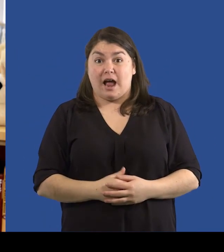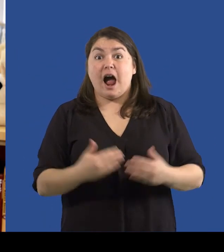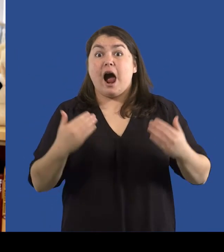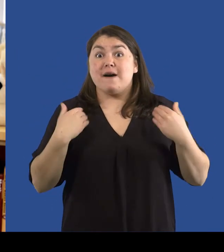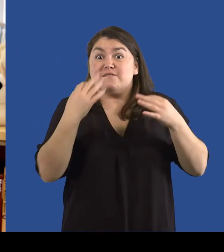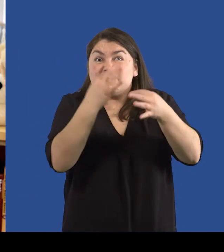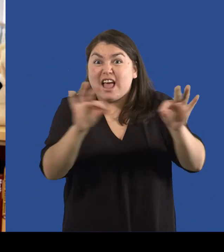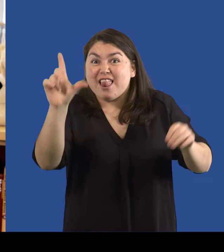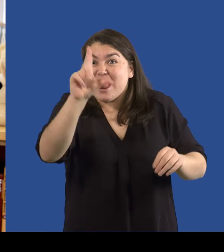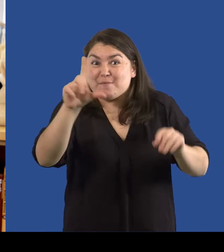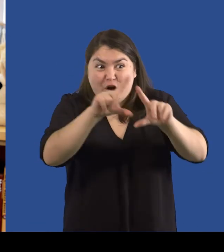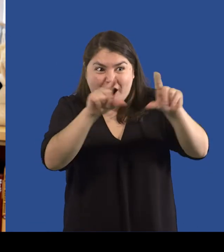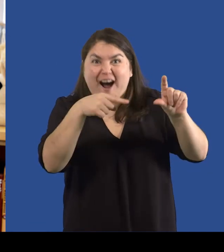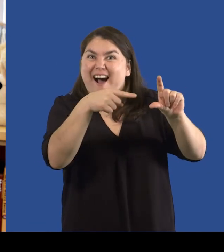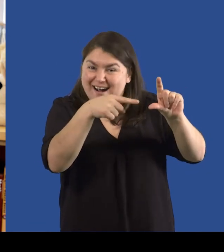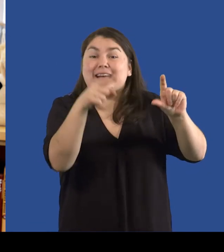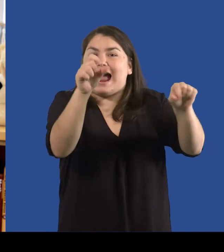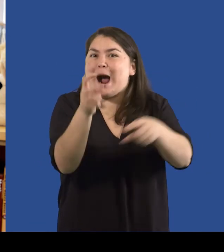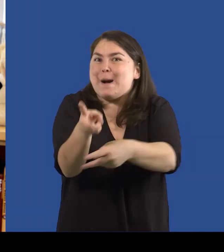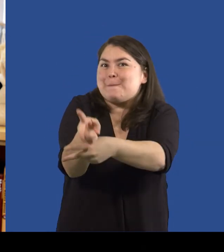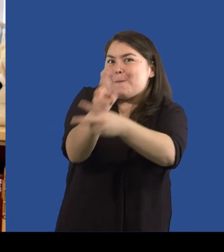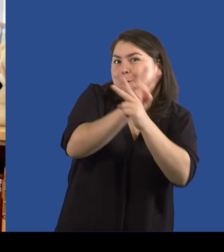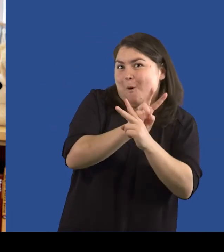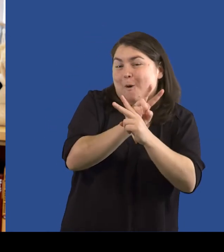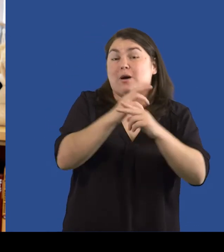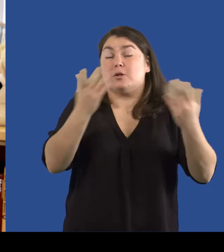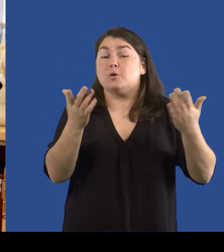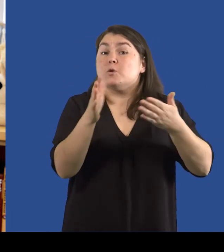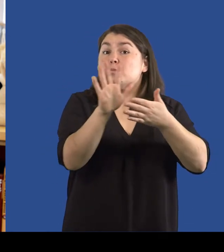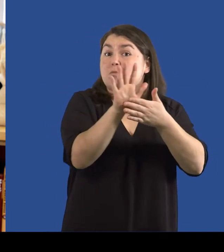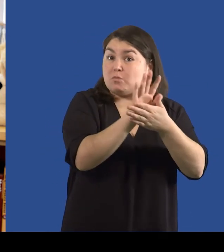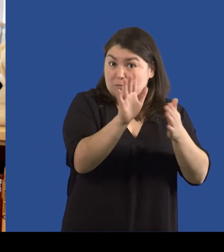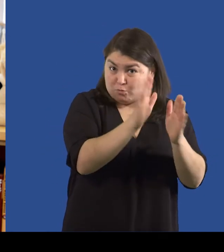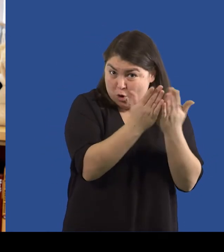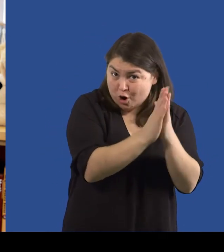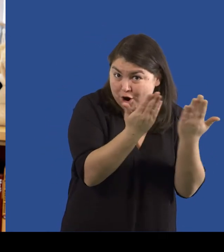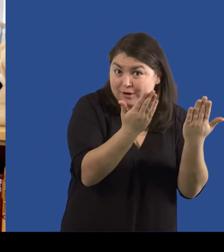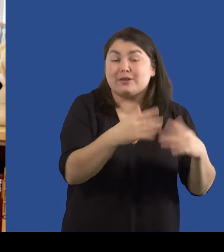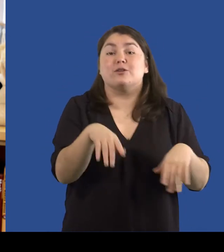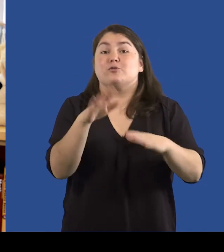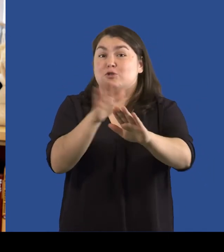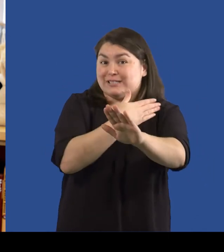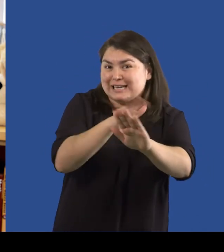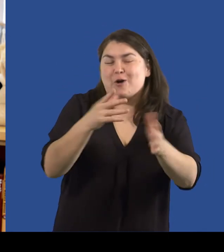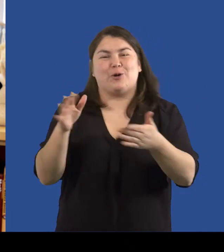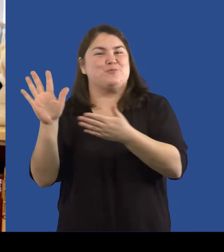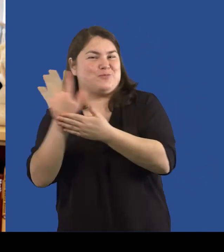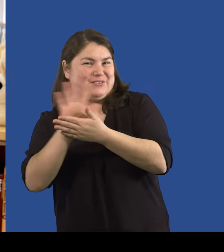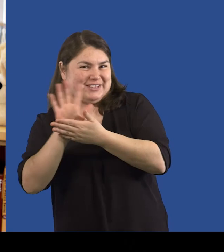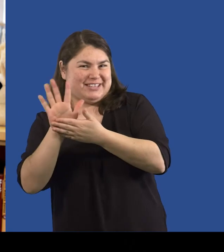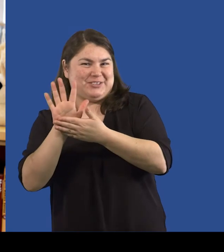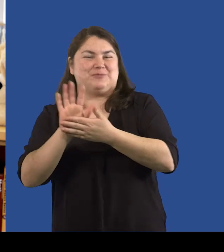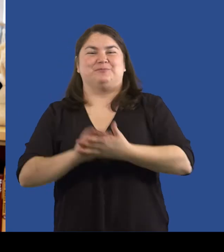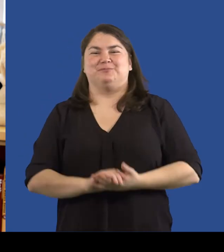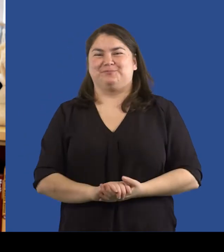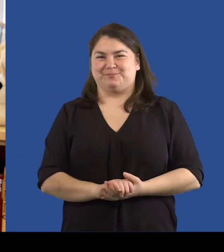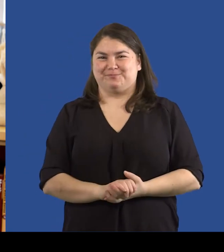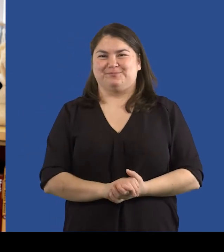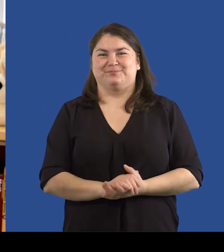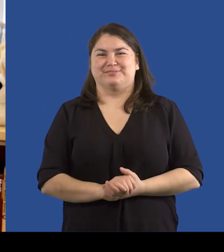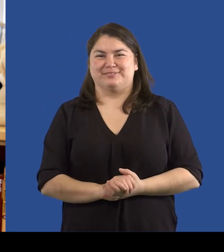I can use my free library card to borrow things from the library, like books, music, and